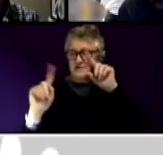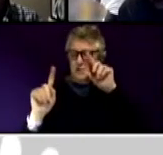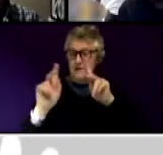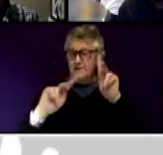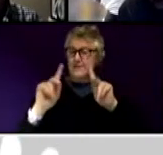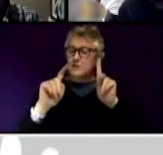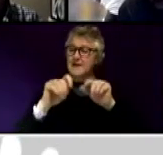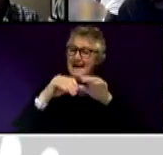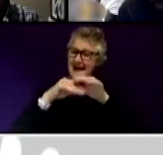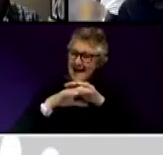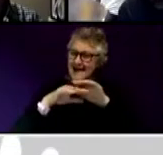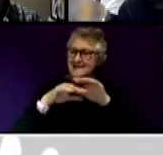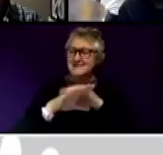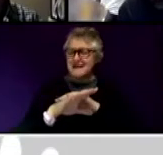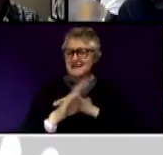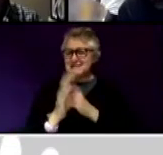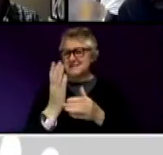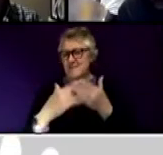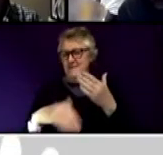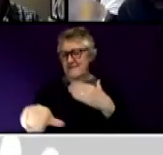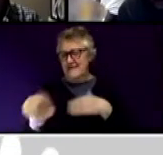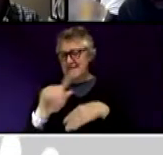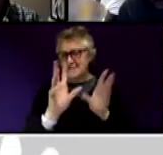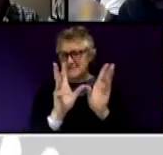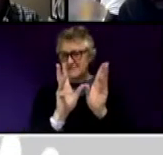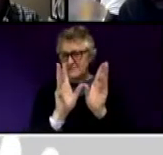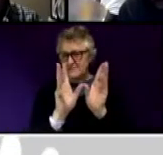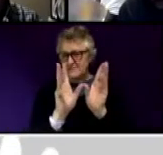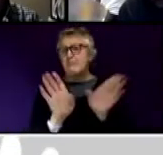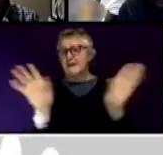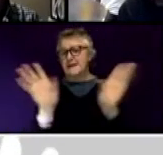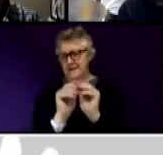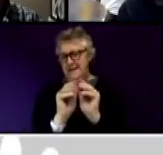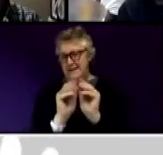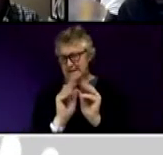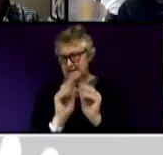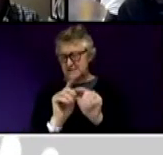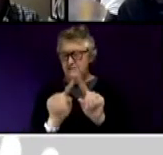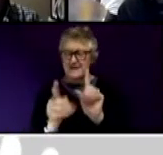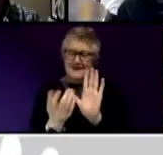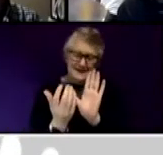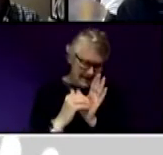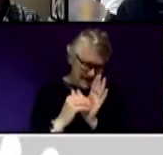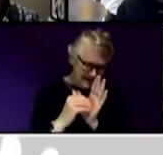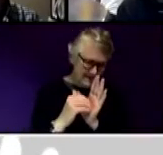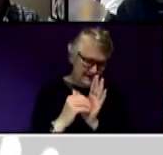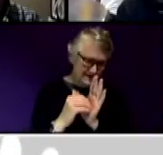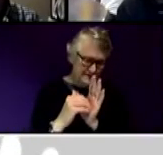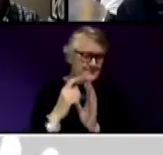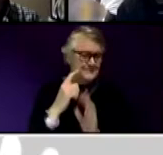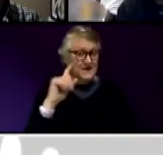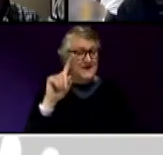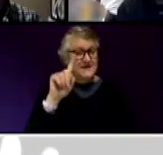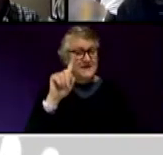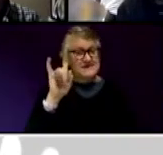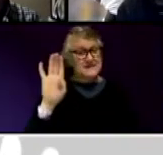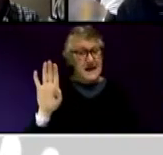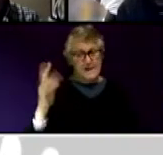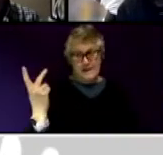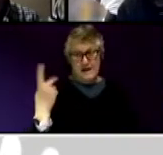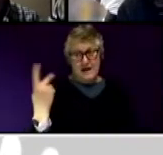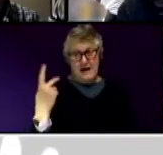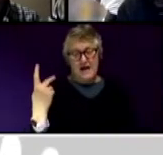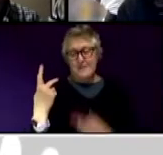meetings, et cetera, et cetera. But again, I think that Zainab and I, since we're interested in it,